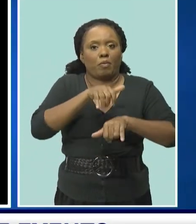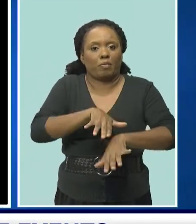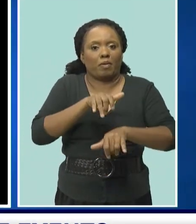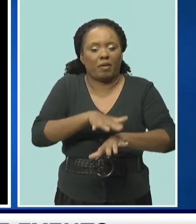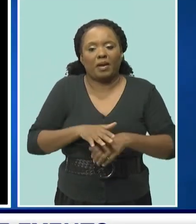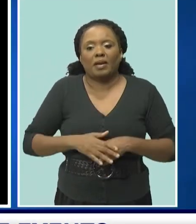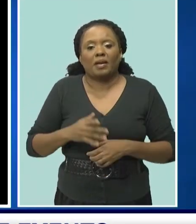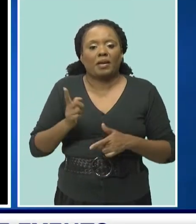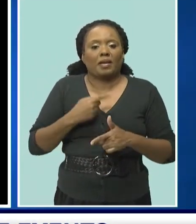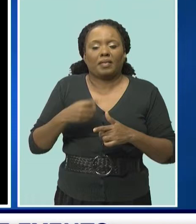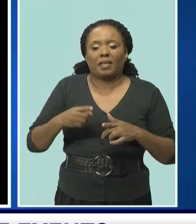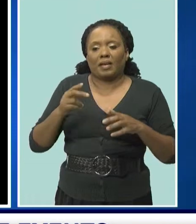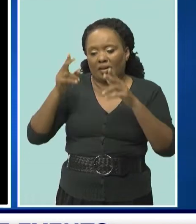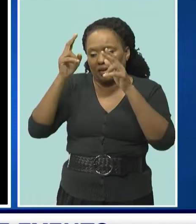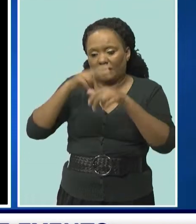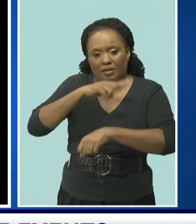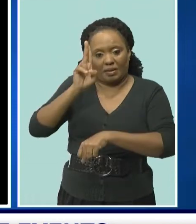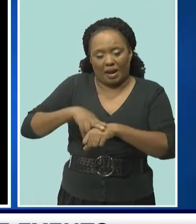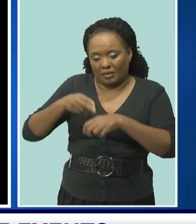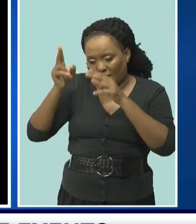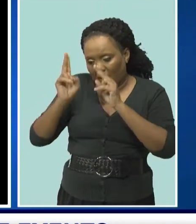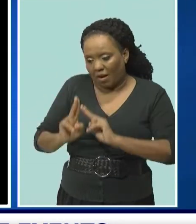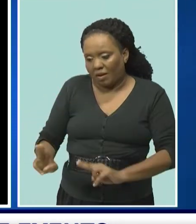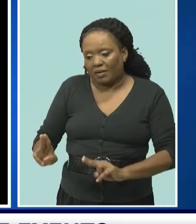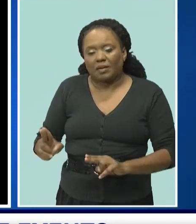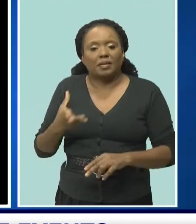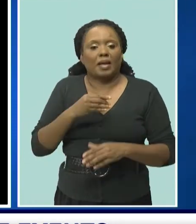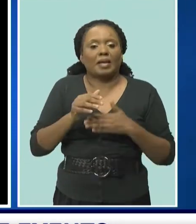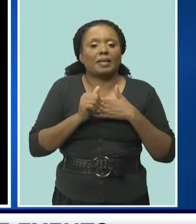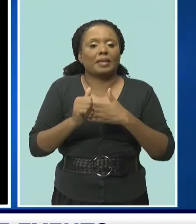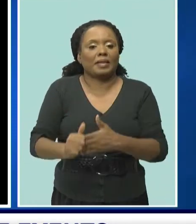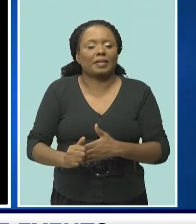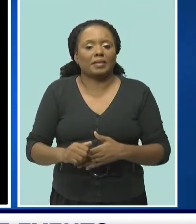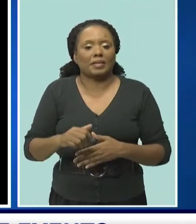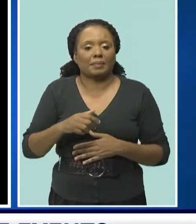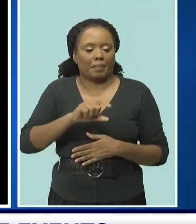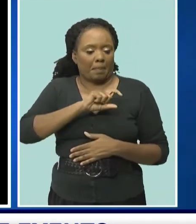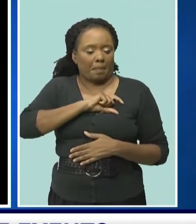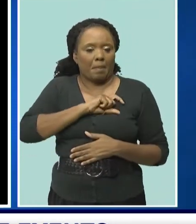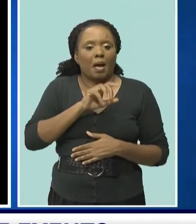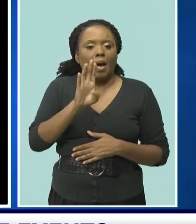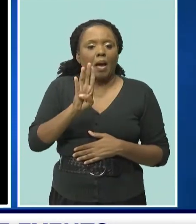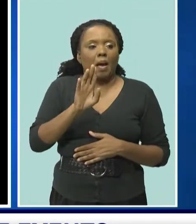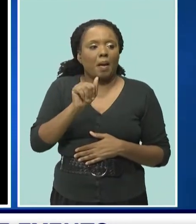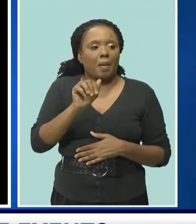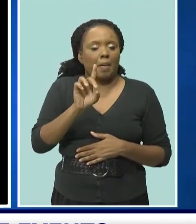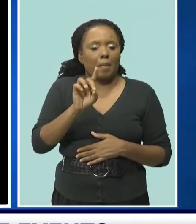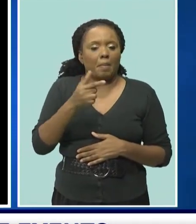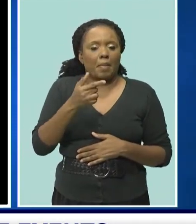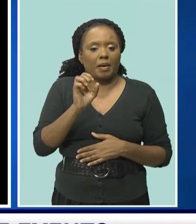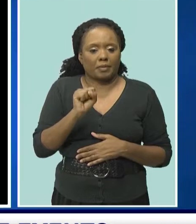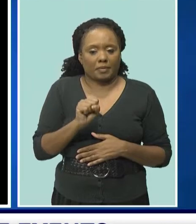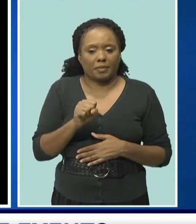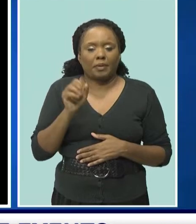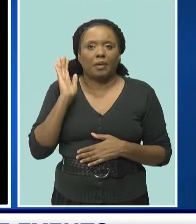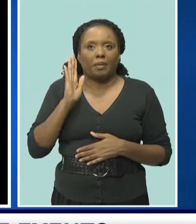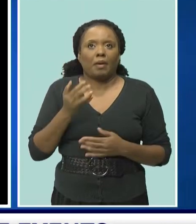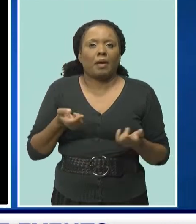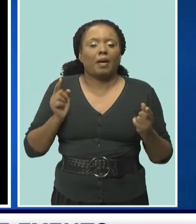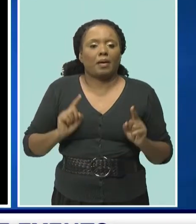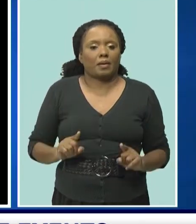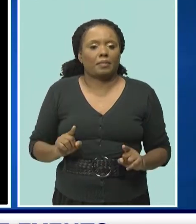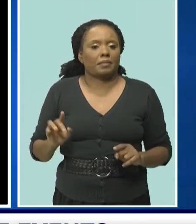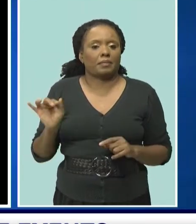national honors, presentation of leadership badges, and cultural presentation. And this will take place as it did